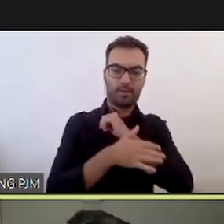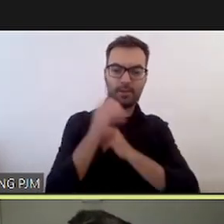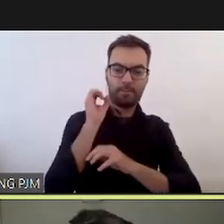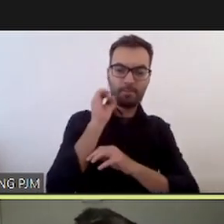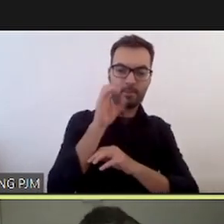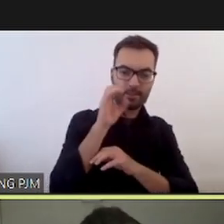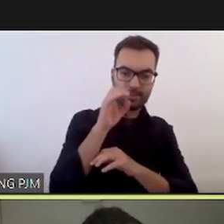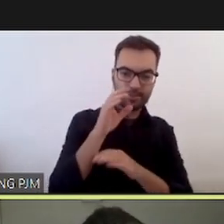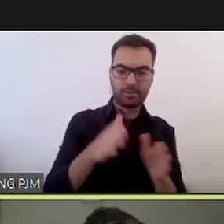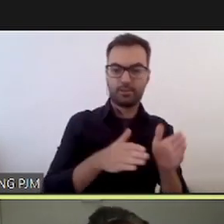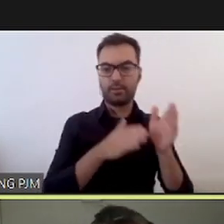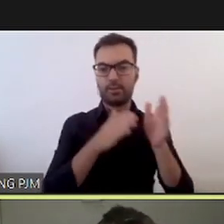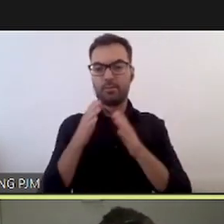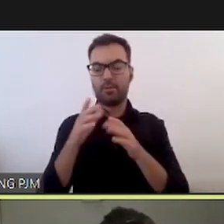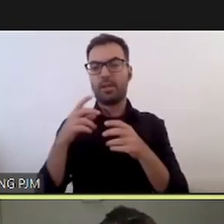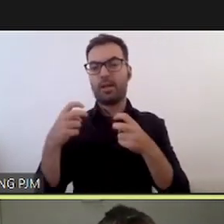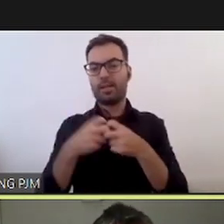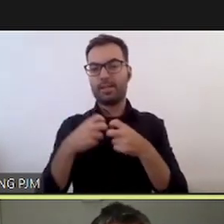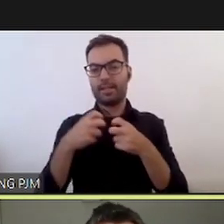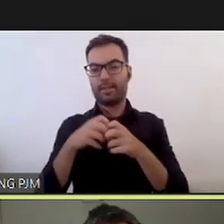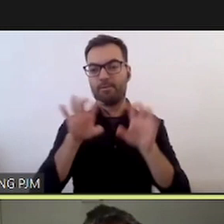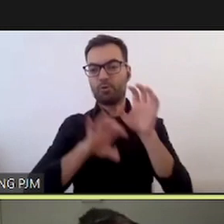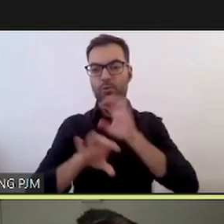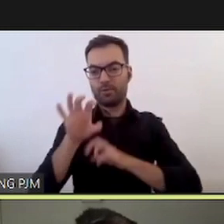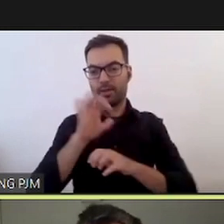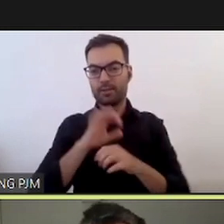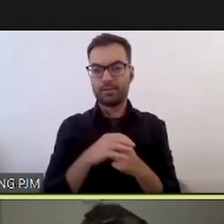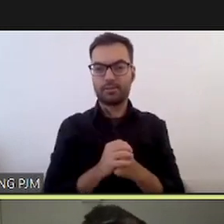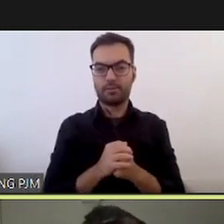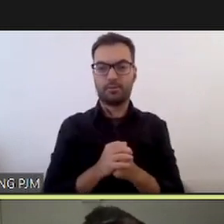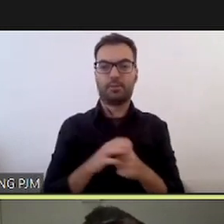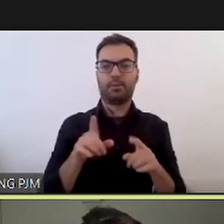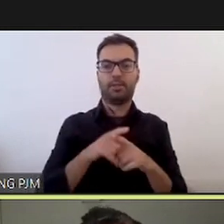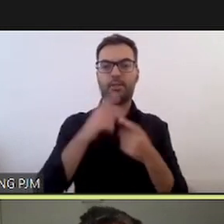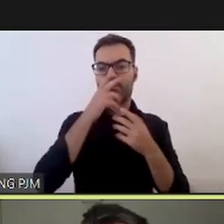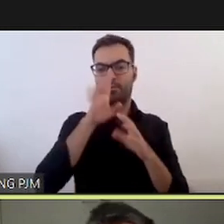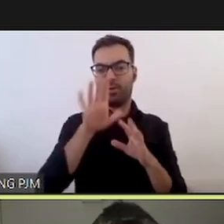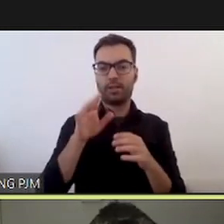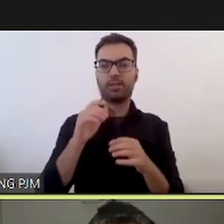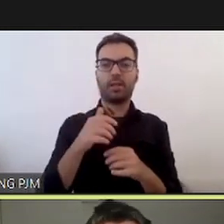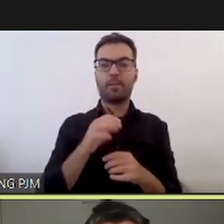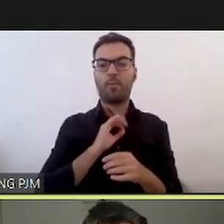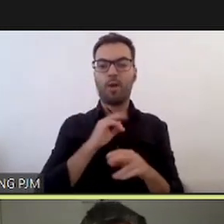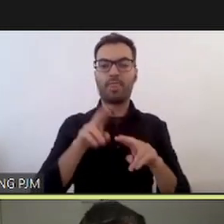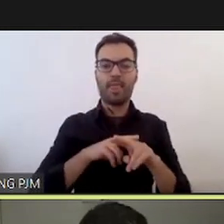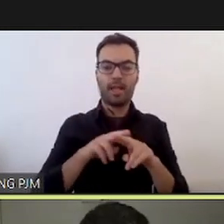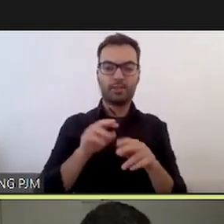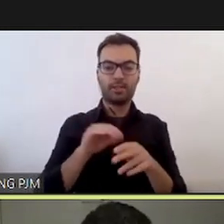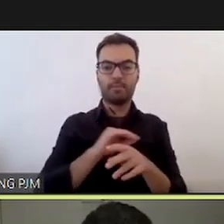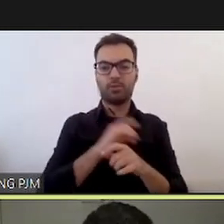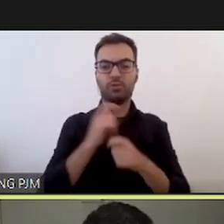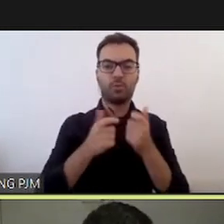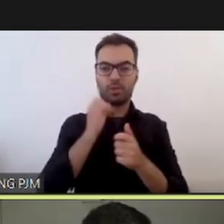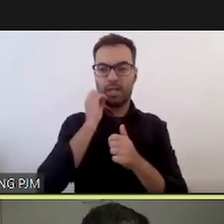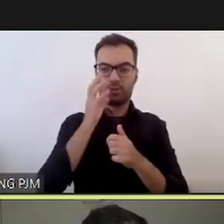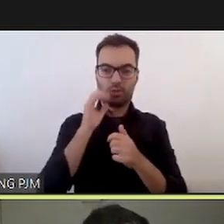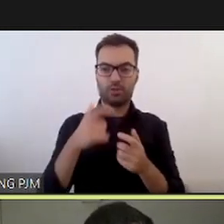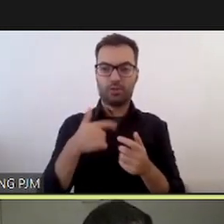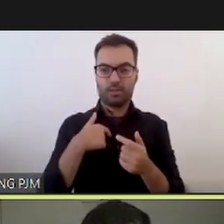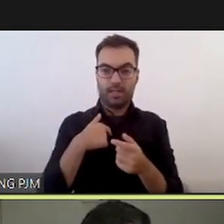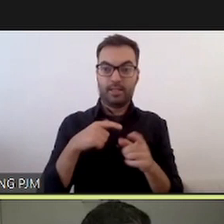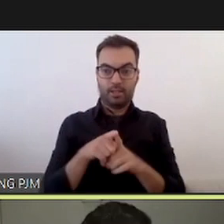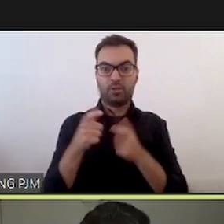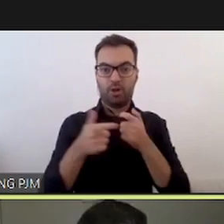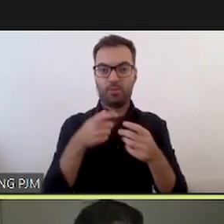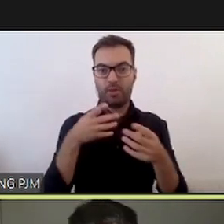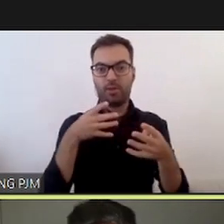to the browser. I will also show you some of the tools that I'm using on the daily basis as the person who also